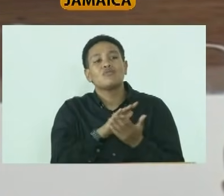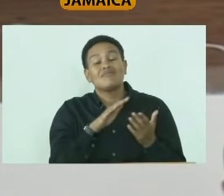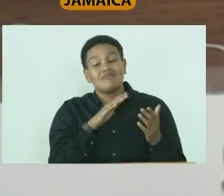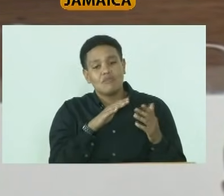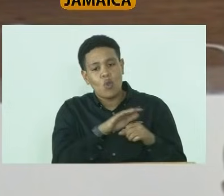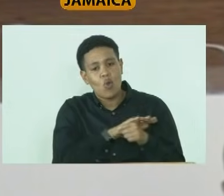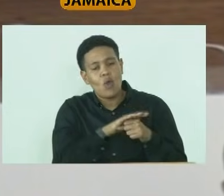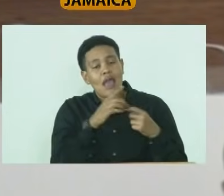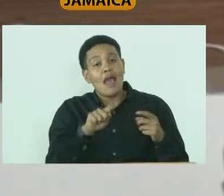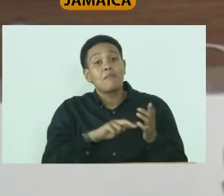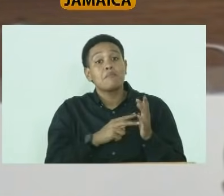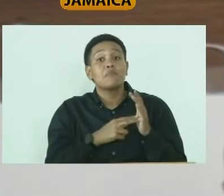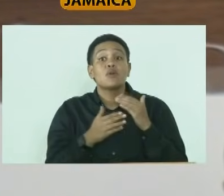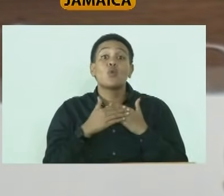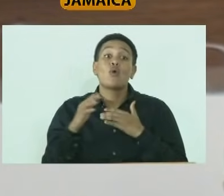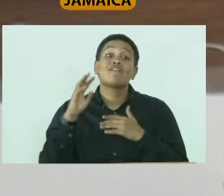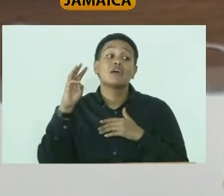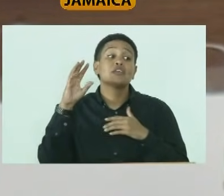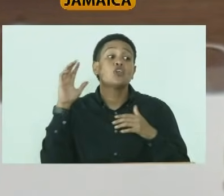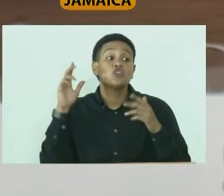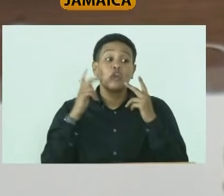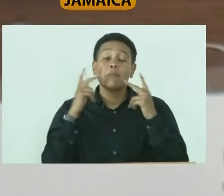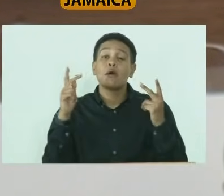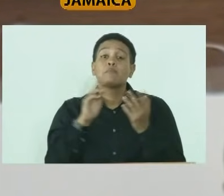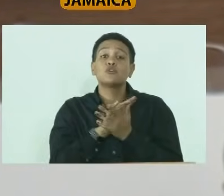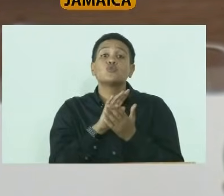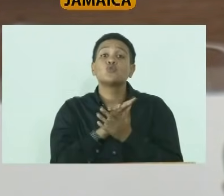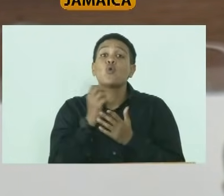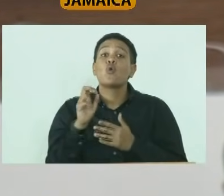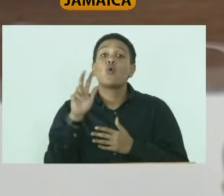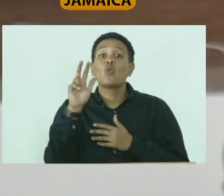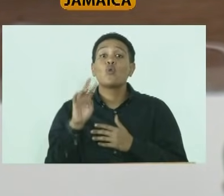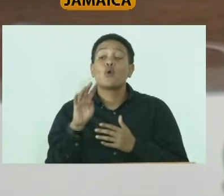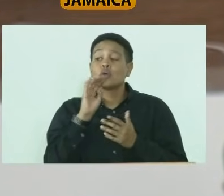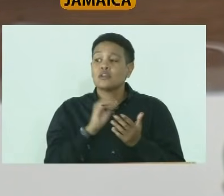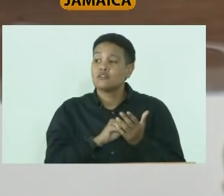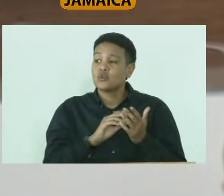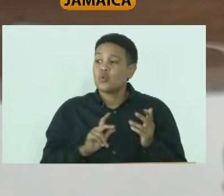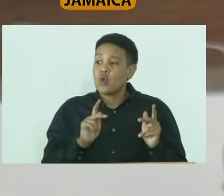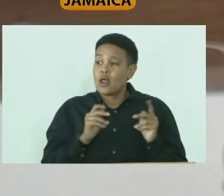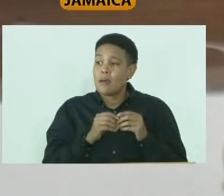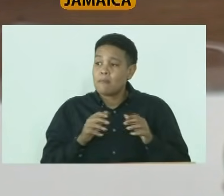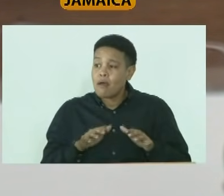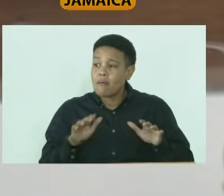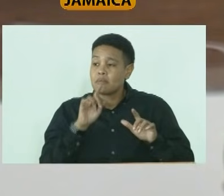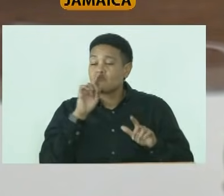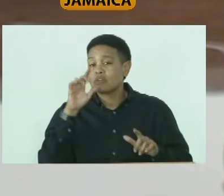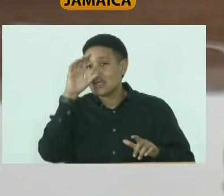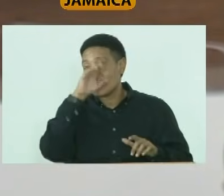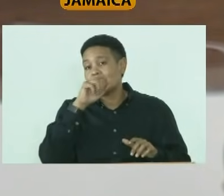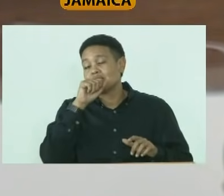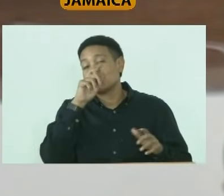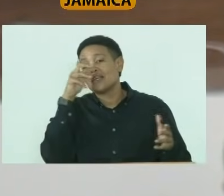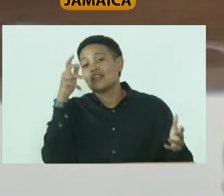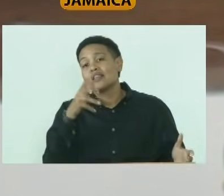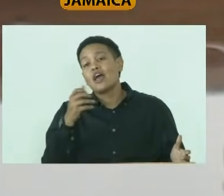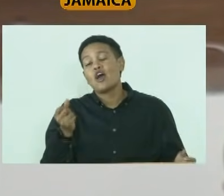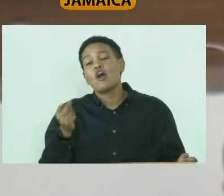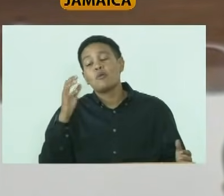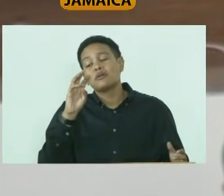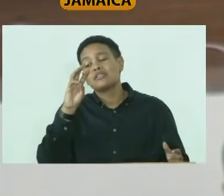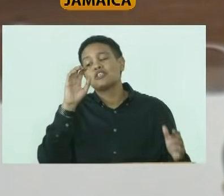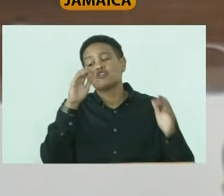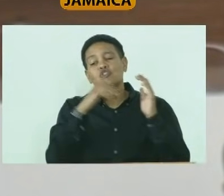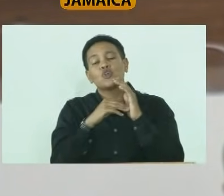over 600 public schools, or 3/4 of the student population, estimated to be